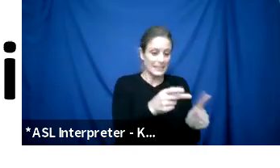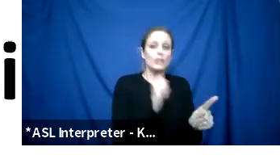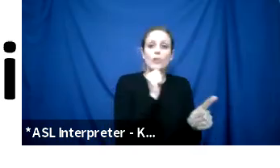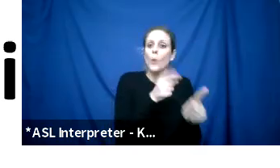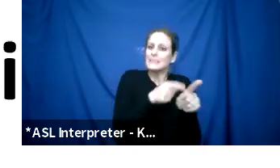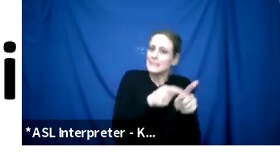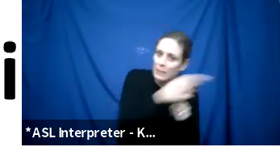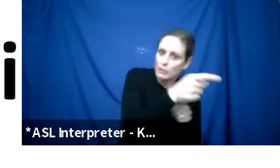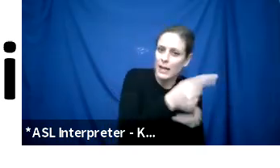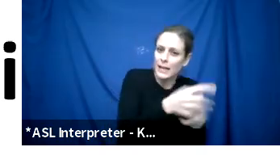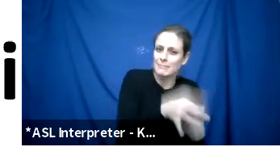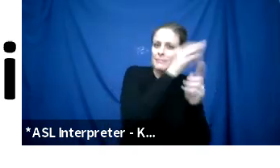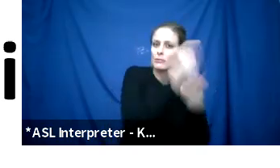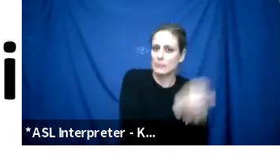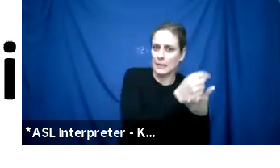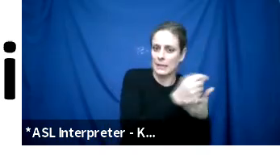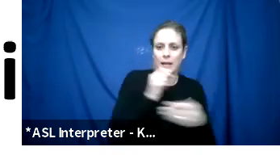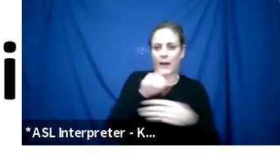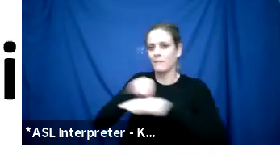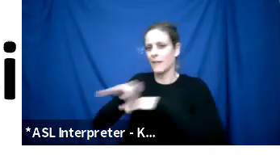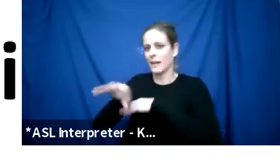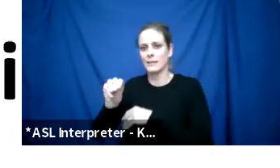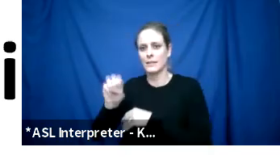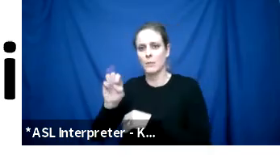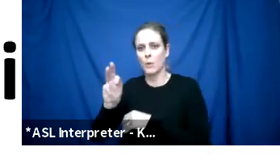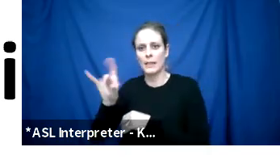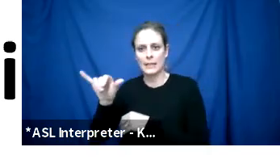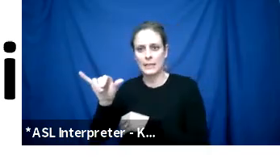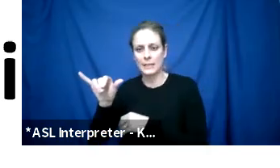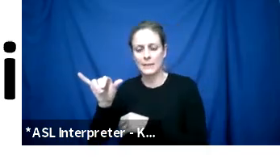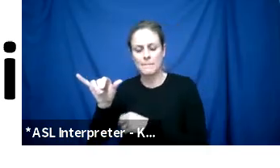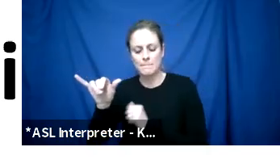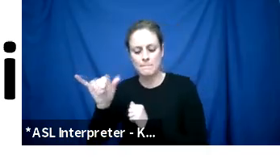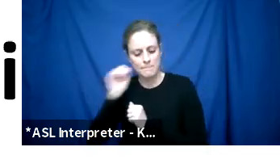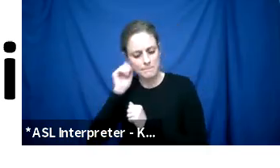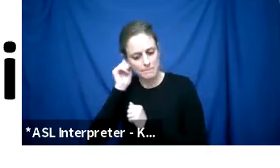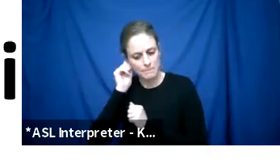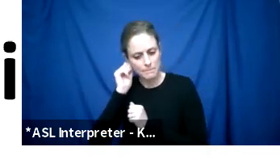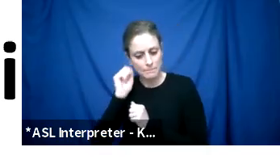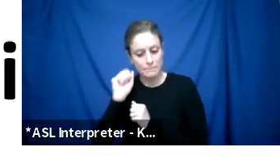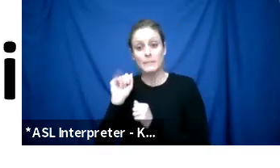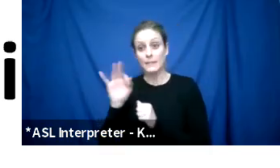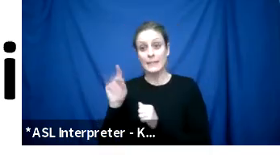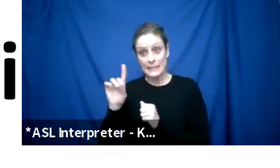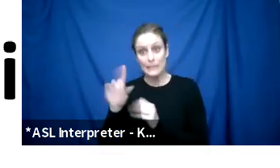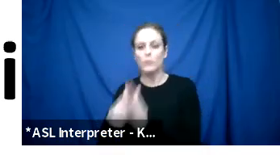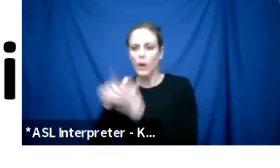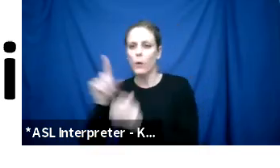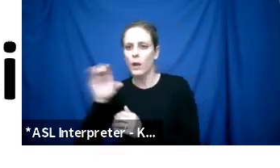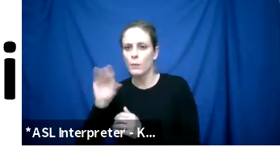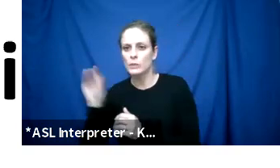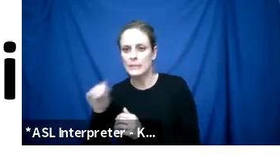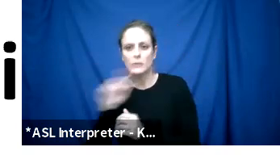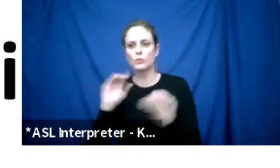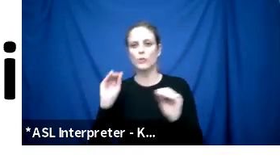conditions affecting mobility, because those that do, it will be required to be 100%. So there's no dispersion